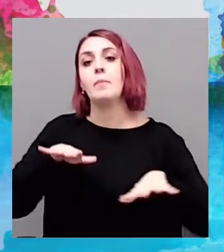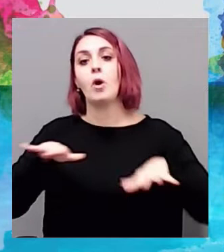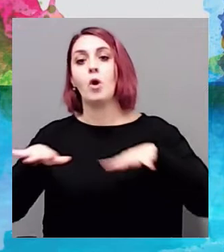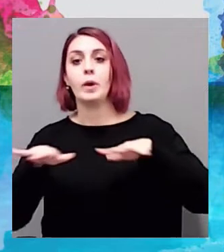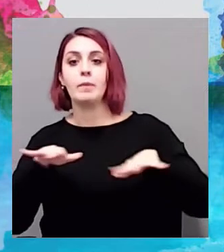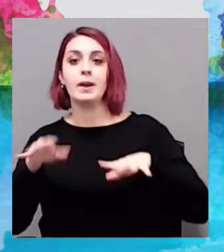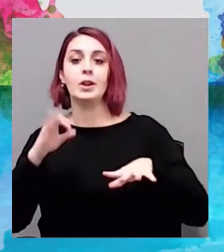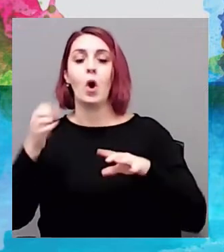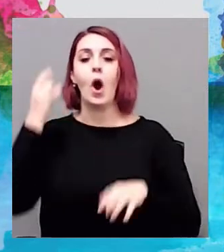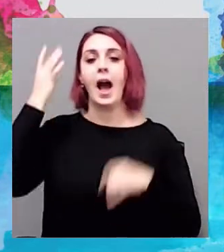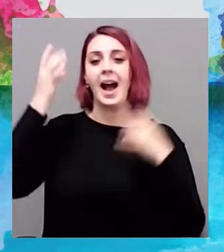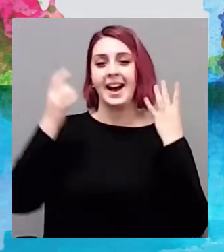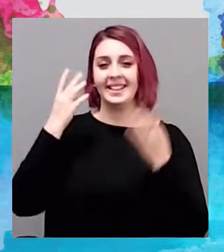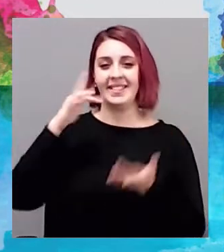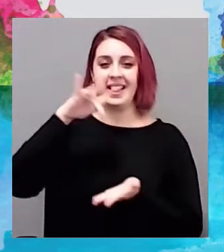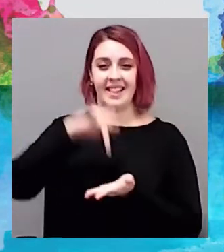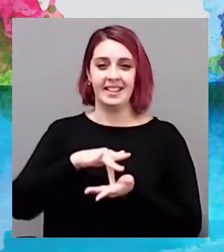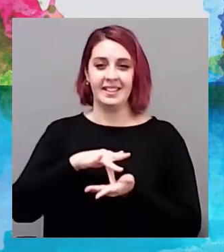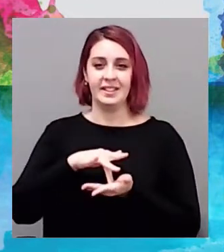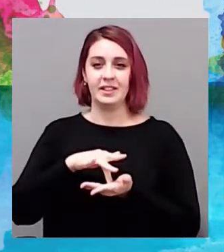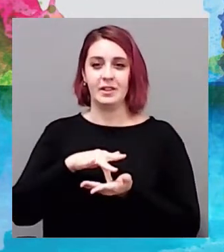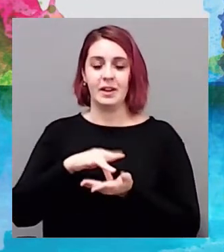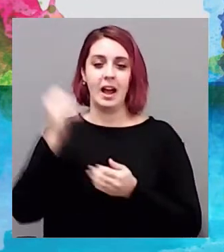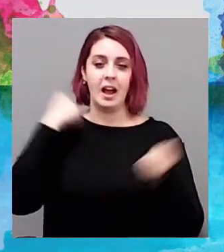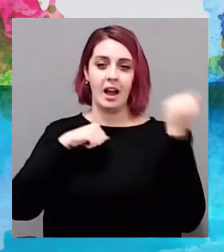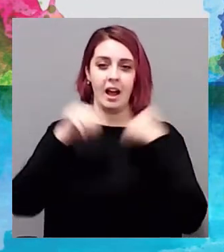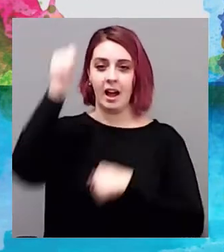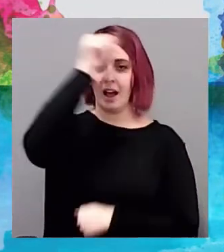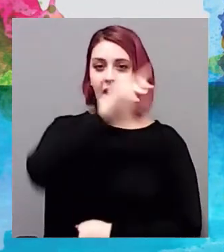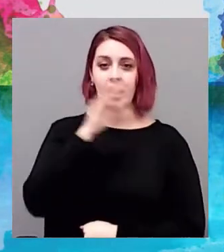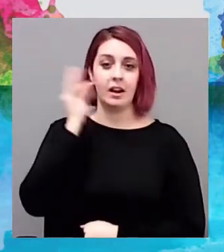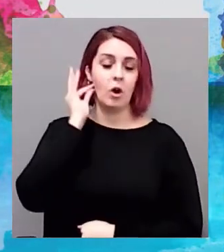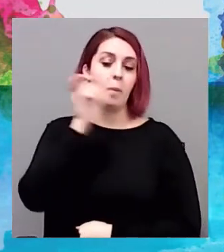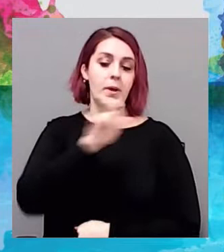for example, or other different activities.